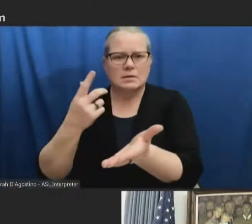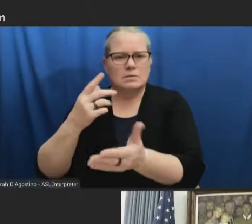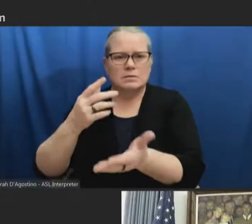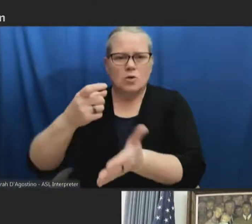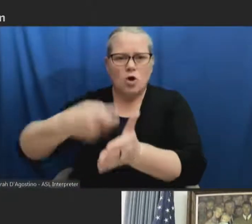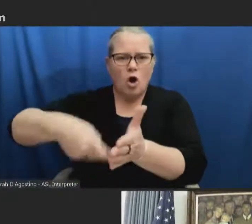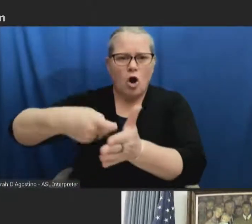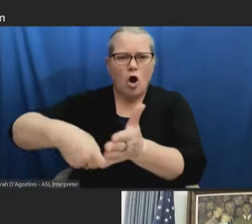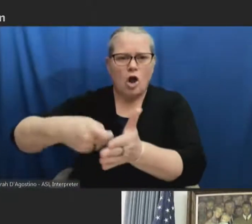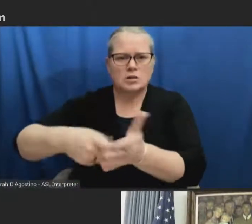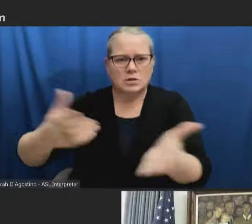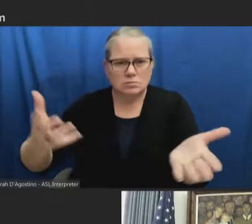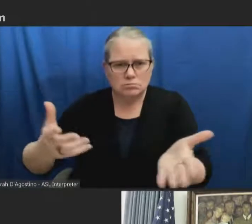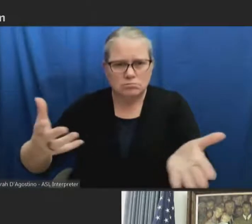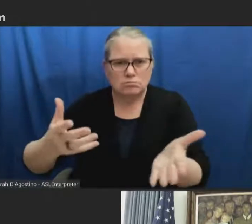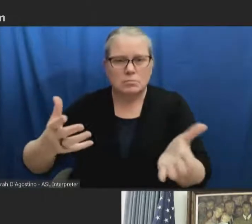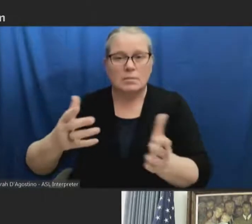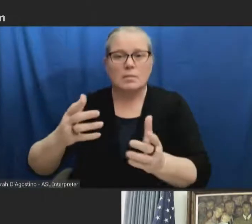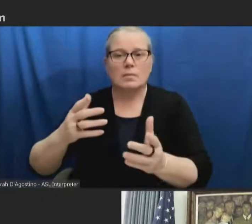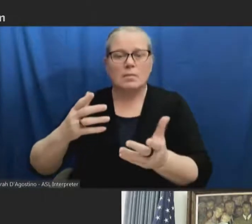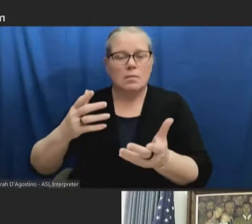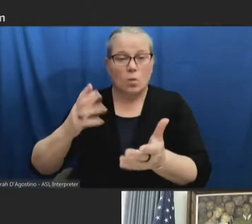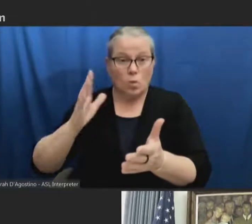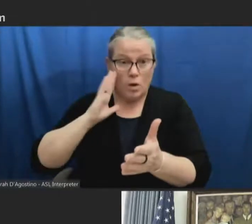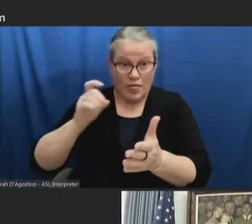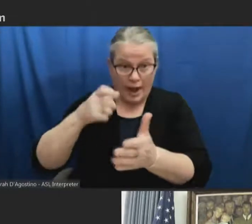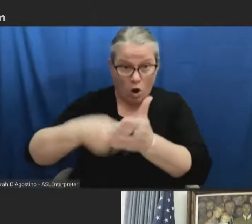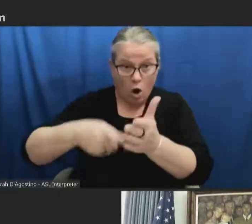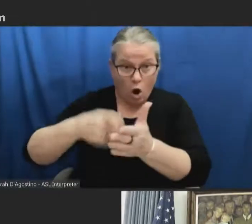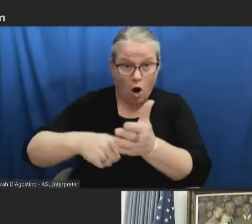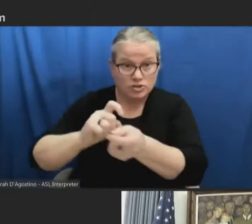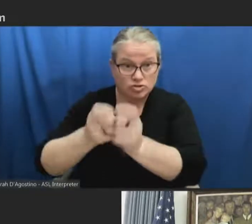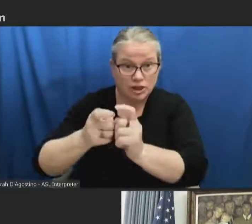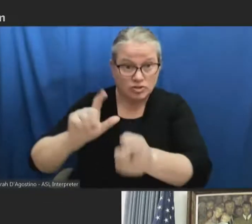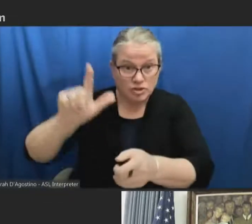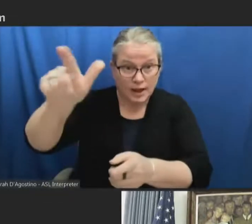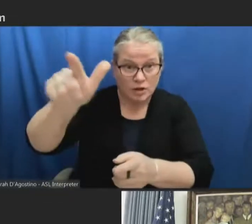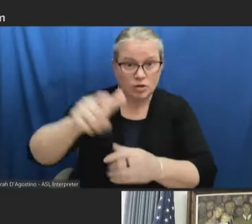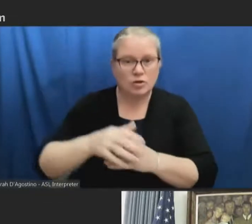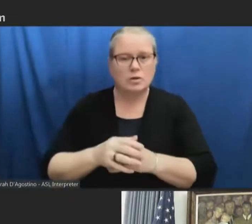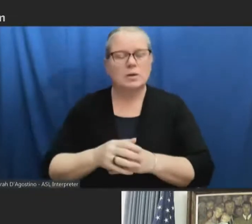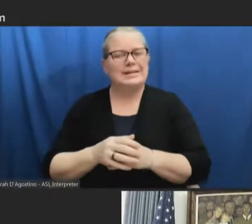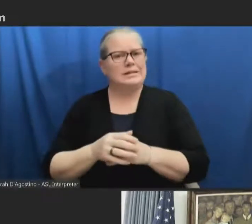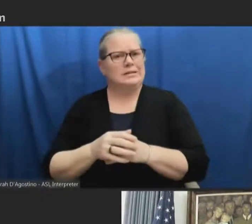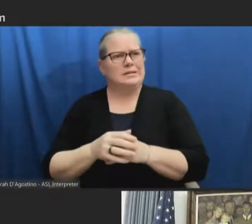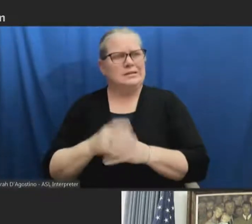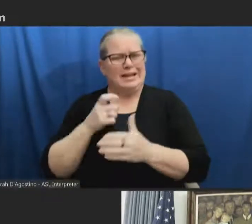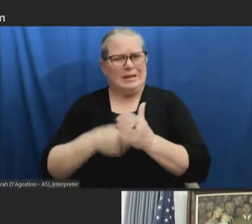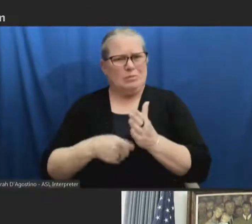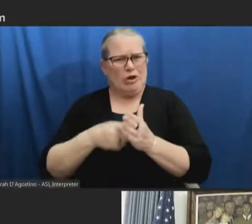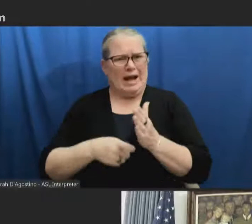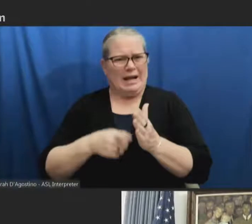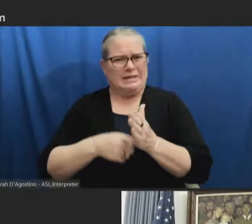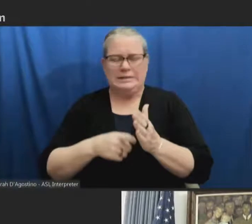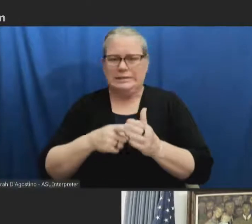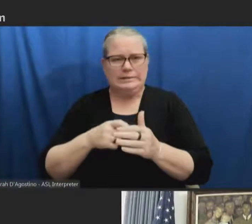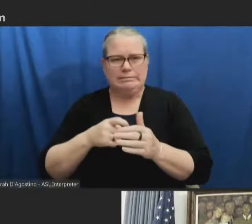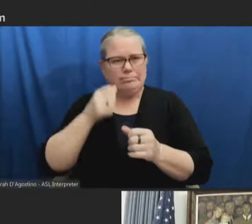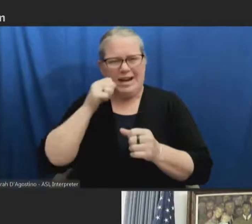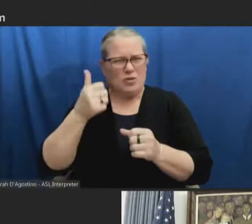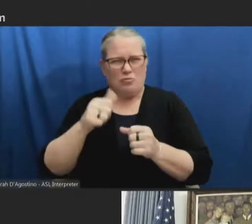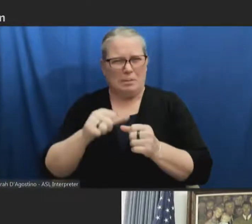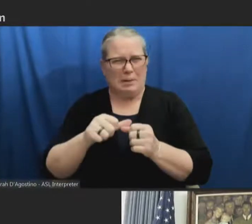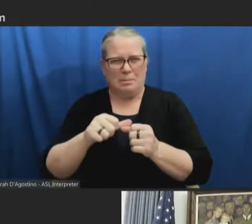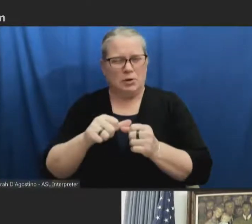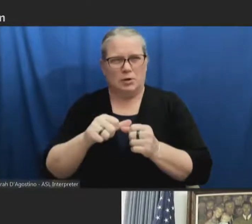up? Yeah, to be honest, I don't know the price offhand. I think I have it in my head, but I don't want to quote it because I might be wrong. They've